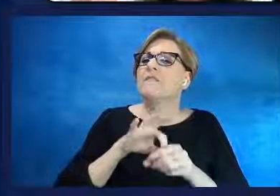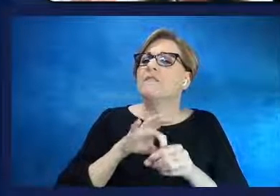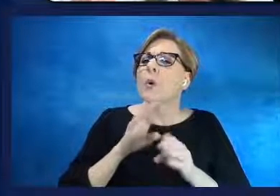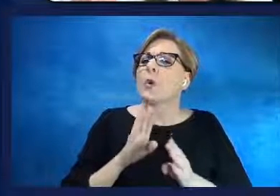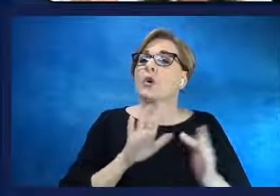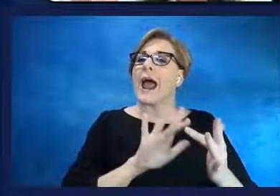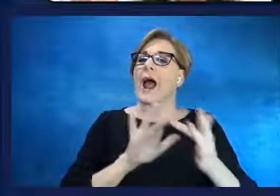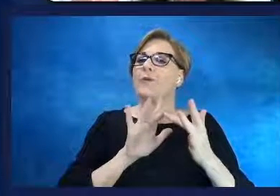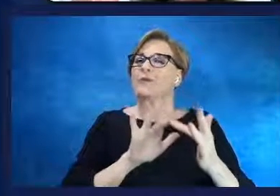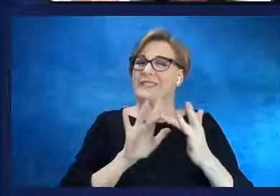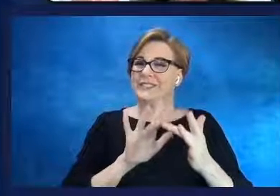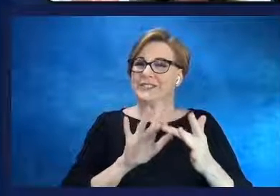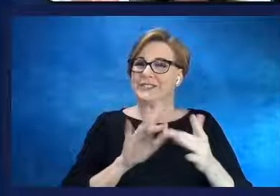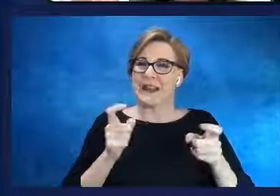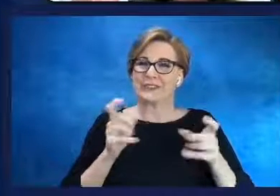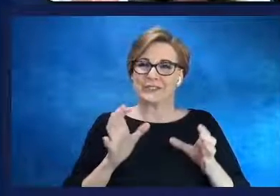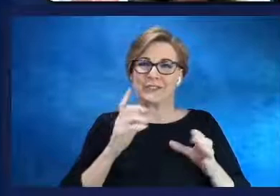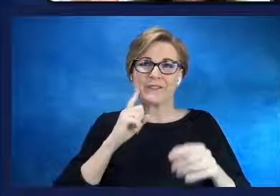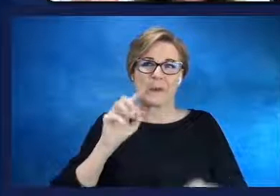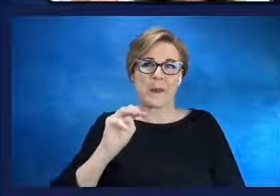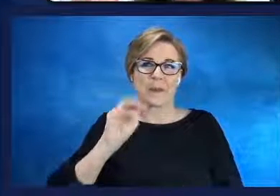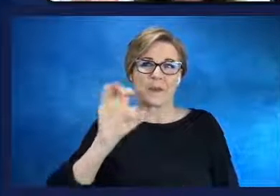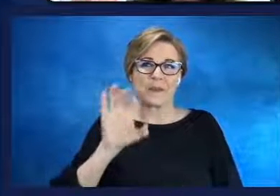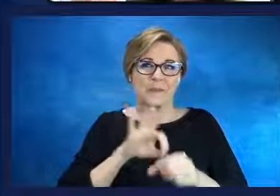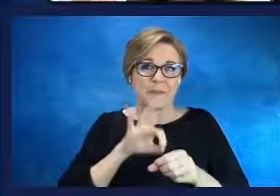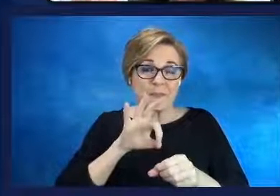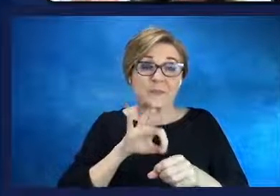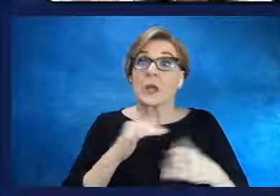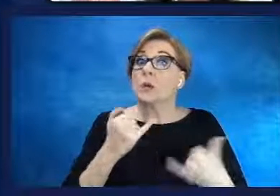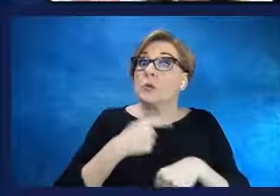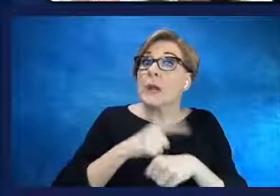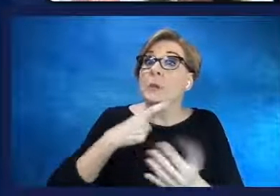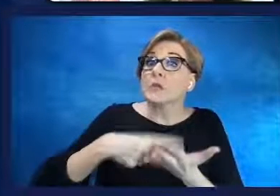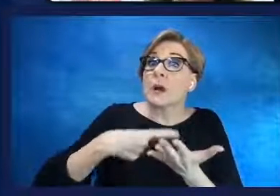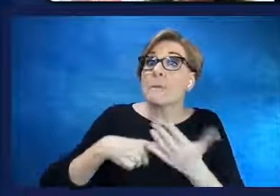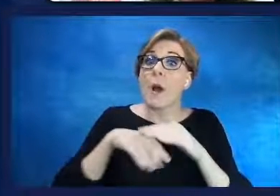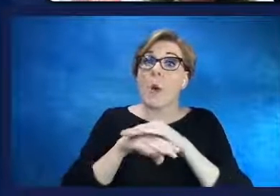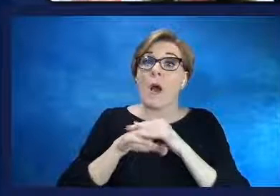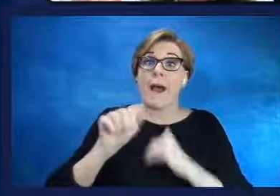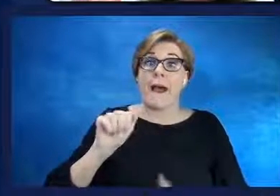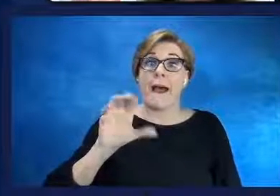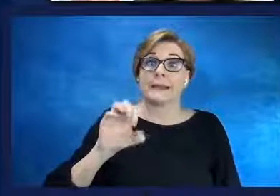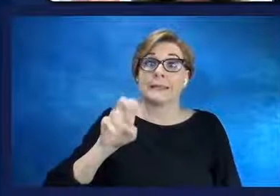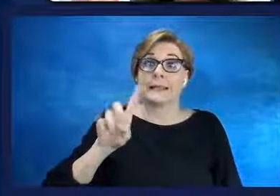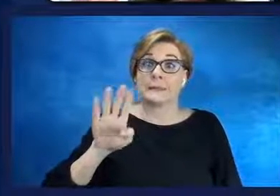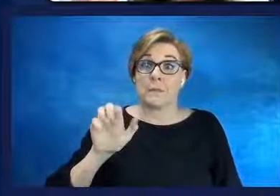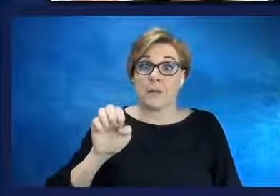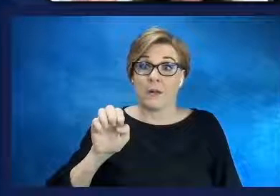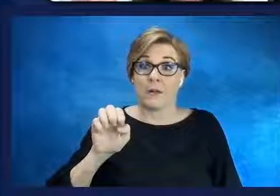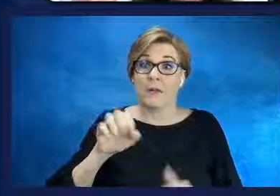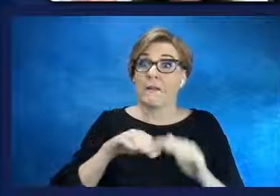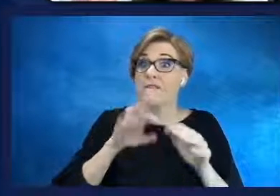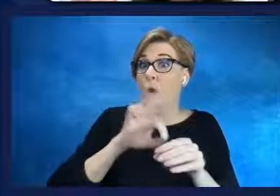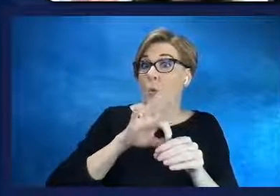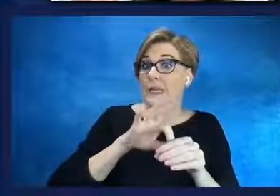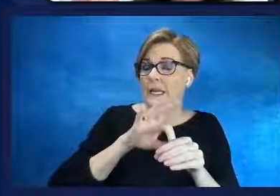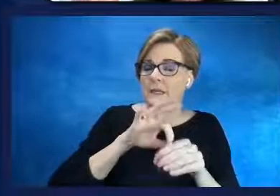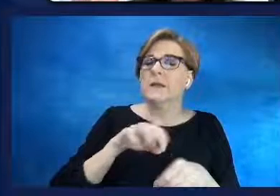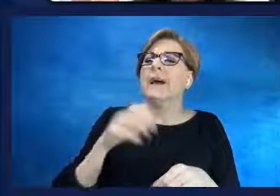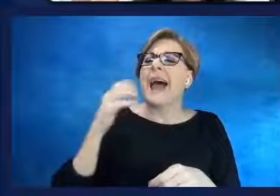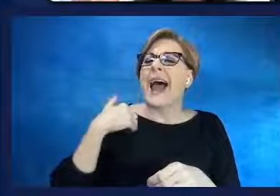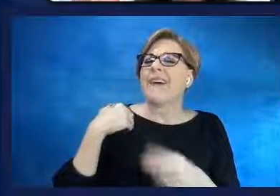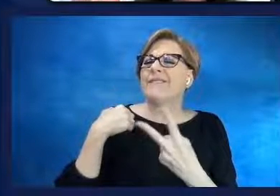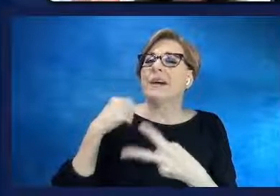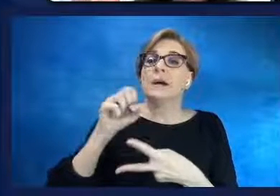elections. Now, today's topic is accessible voting. Our elections directors, Scott Jarrett and Ray Valenzuela, will share